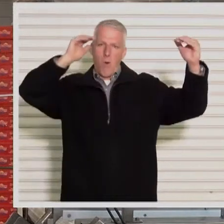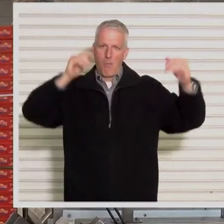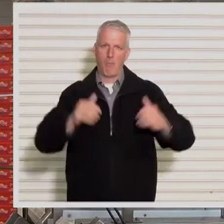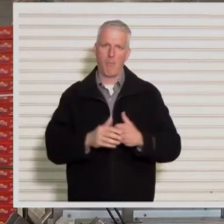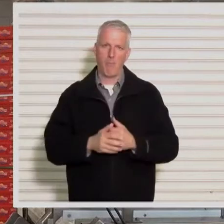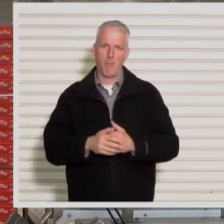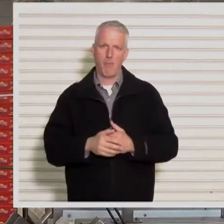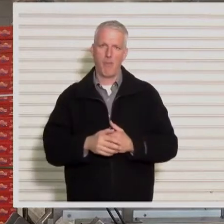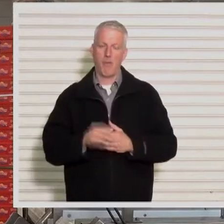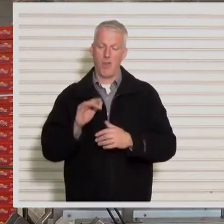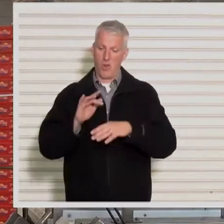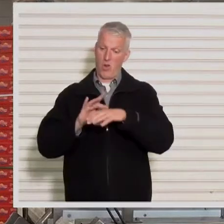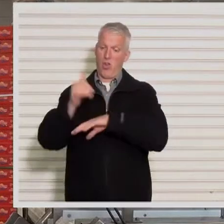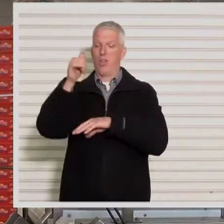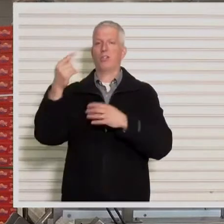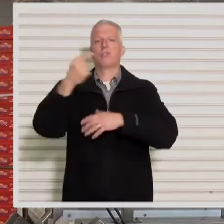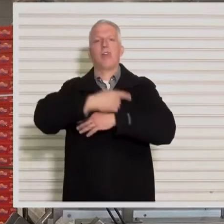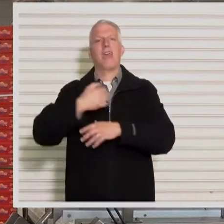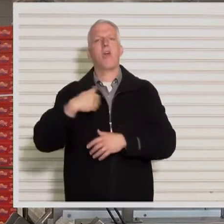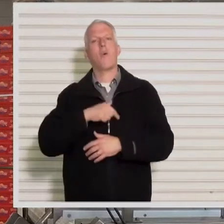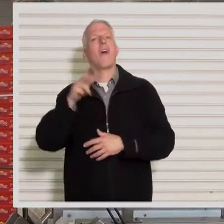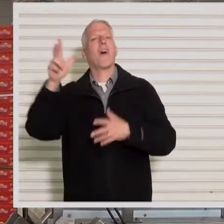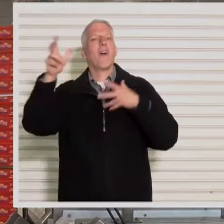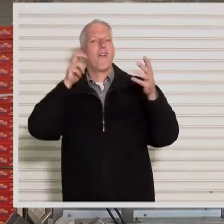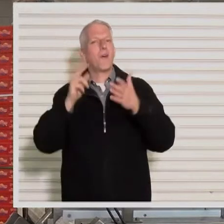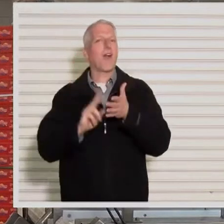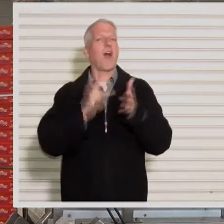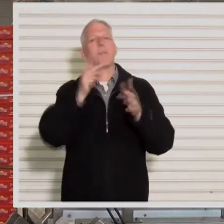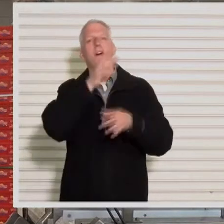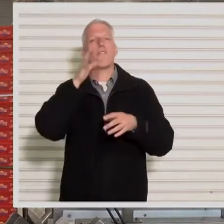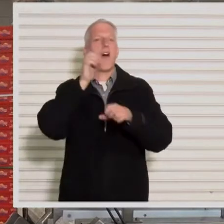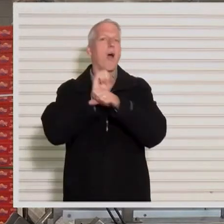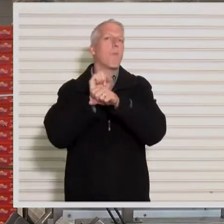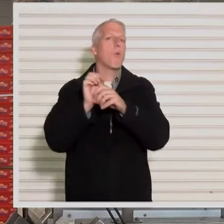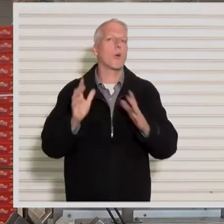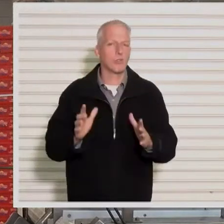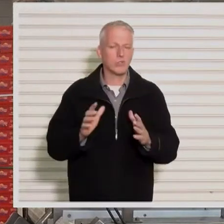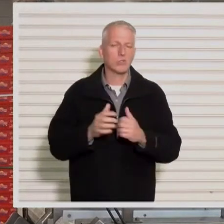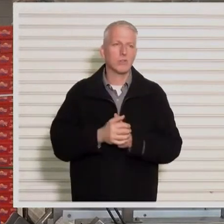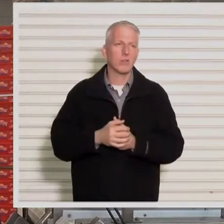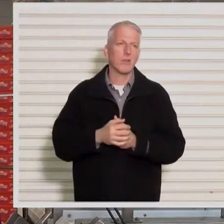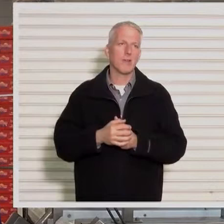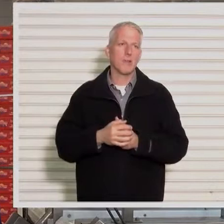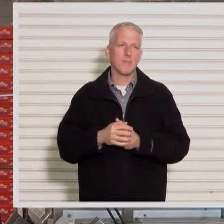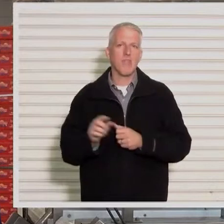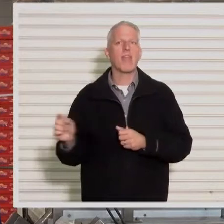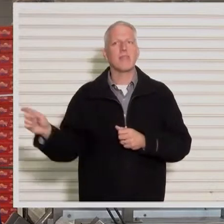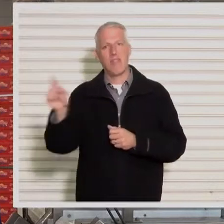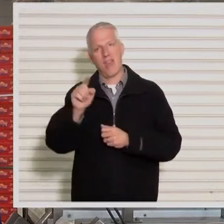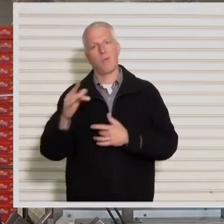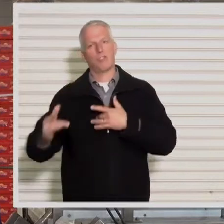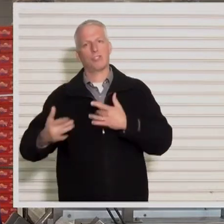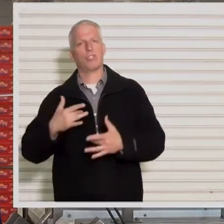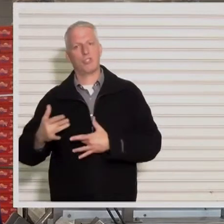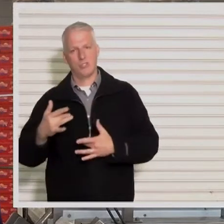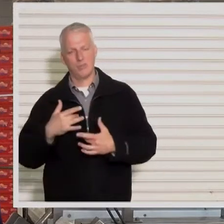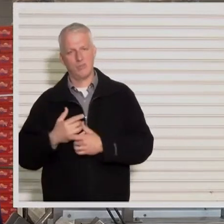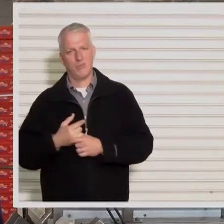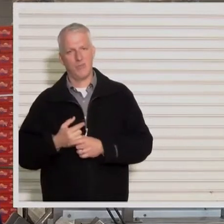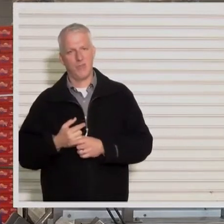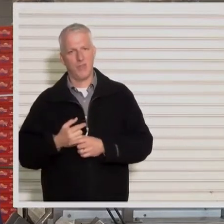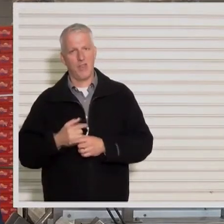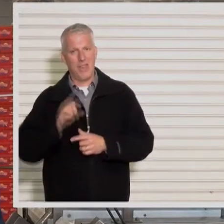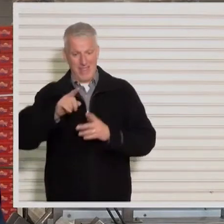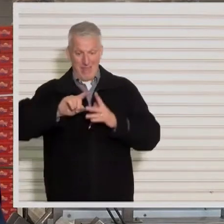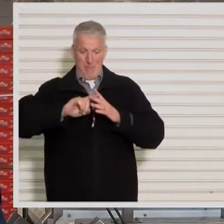And earlier today, we heard from a couple of farm workers, and they were concerned in